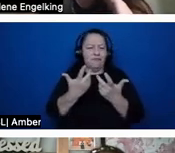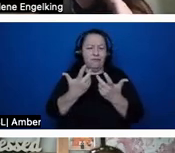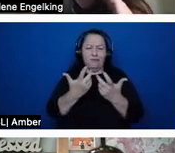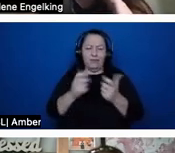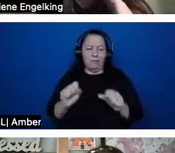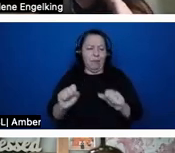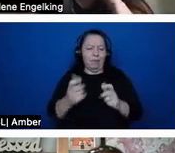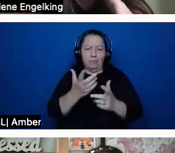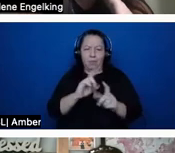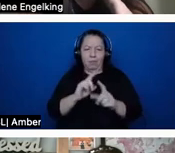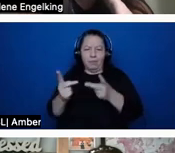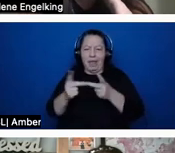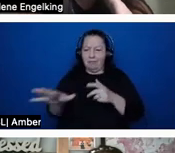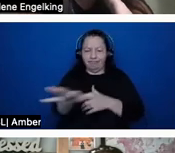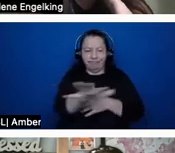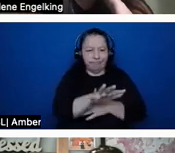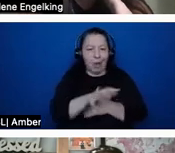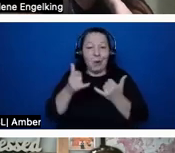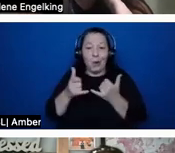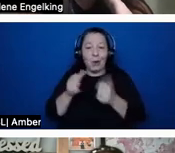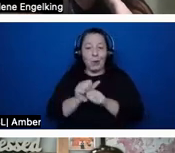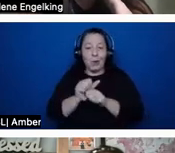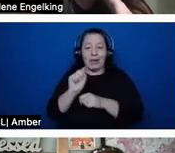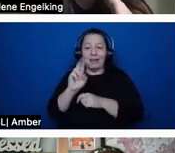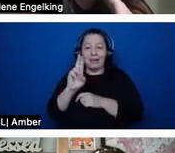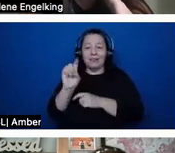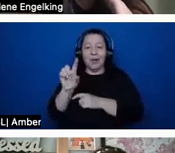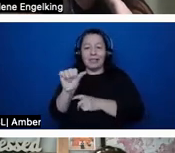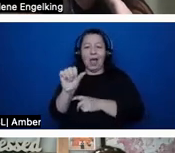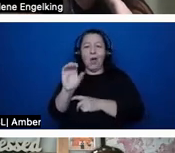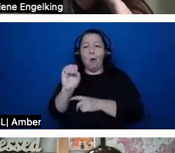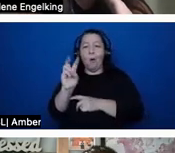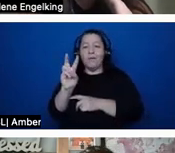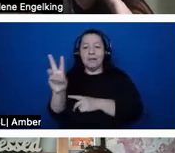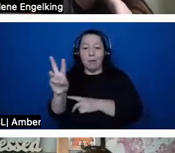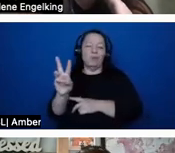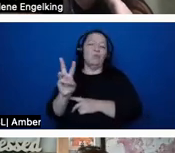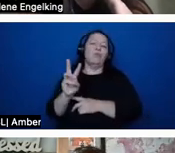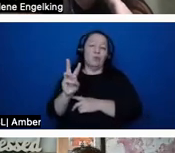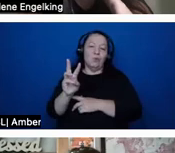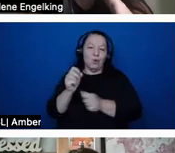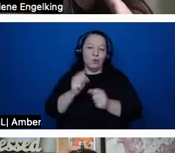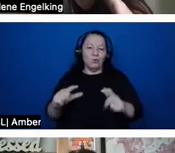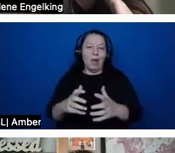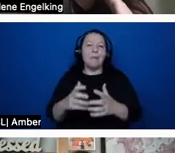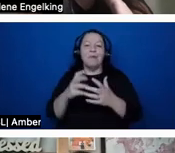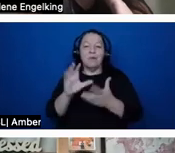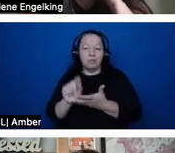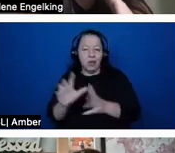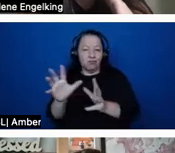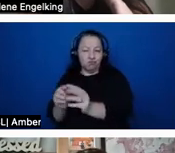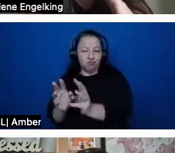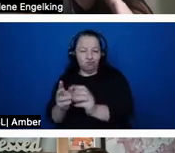am currently in Tulsa at the OVW Tribal Consultation, and I can tell